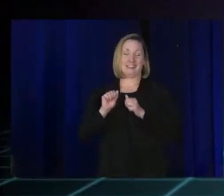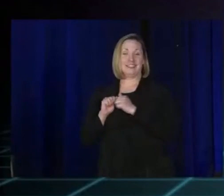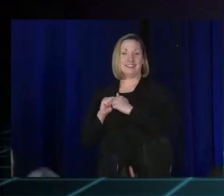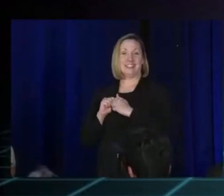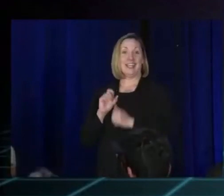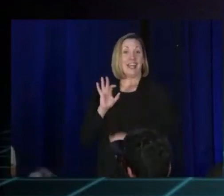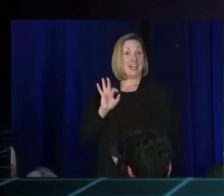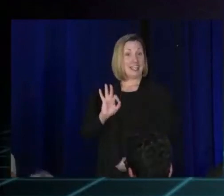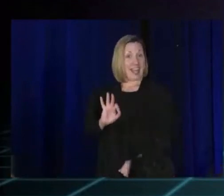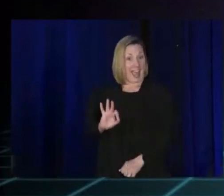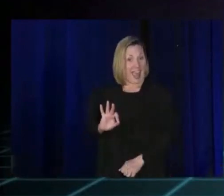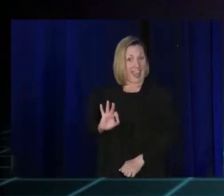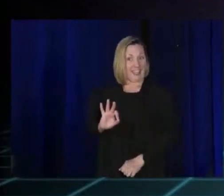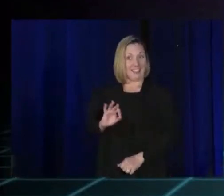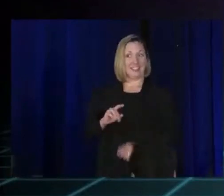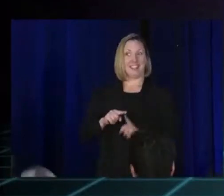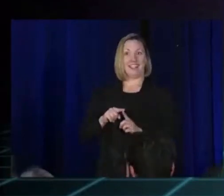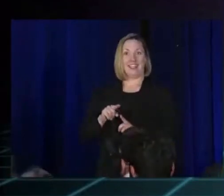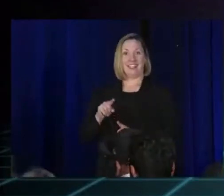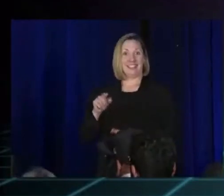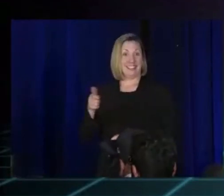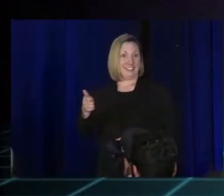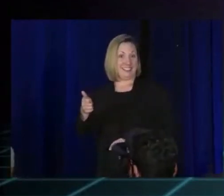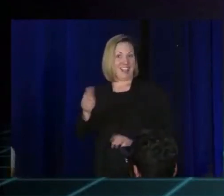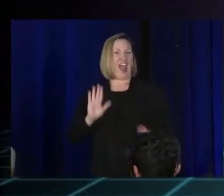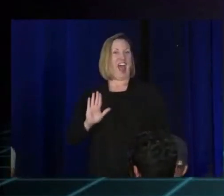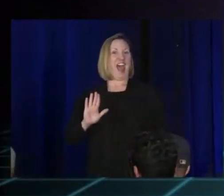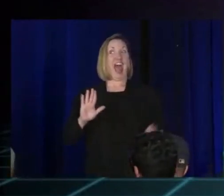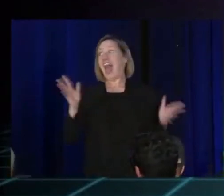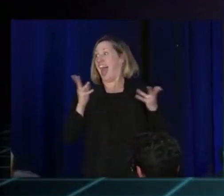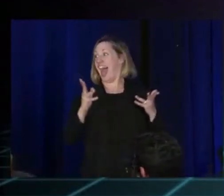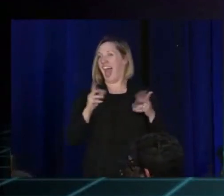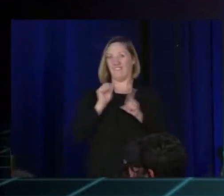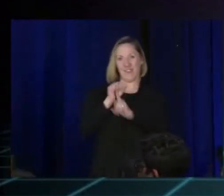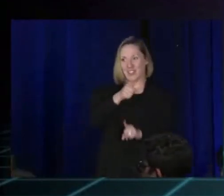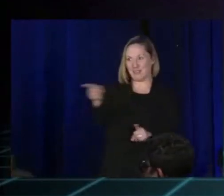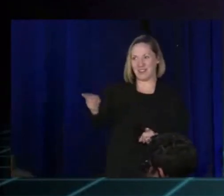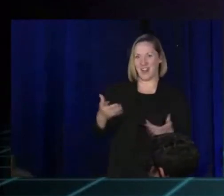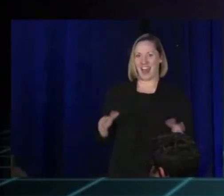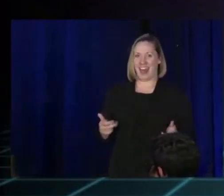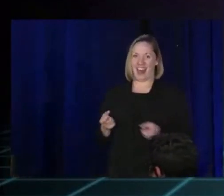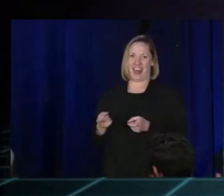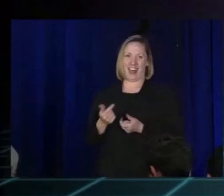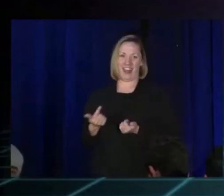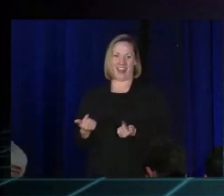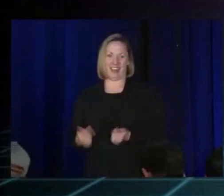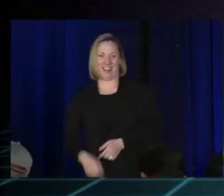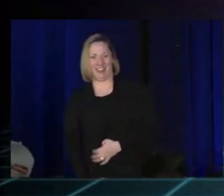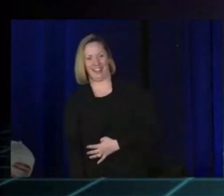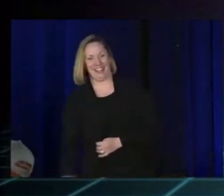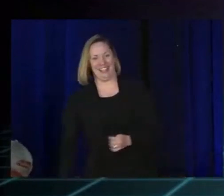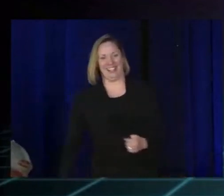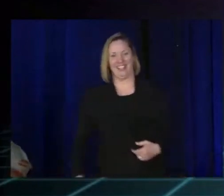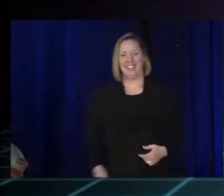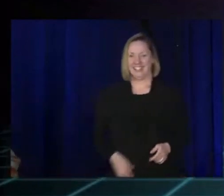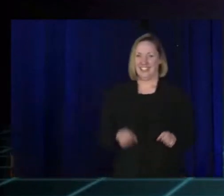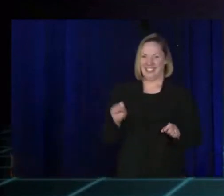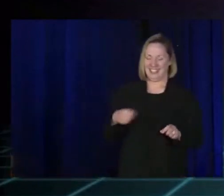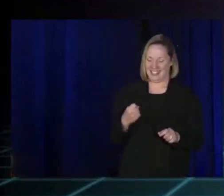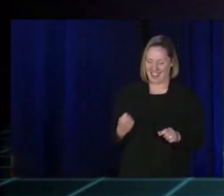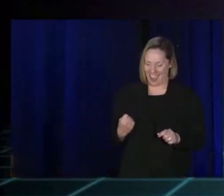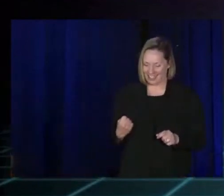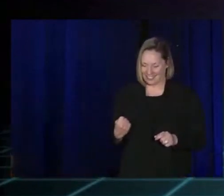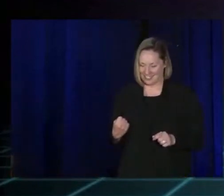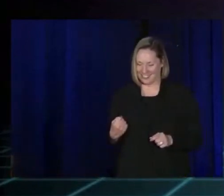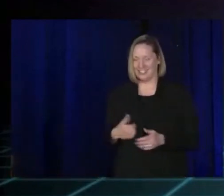8, 9, and oh, I got some of you. I got some of you. Ha ha. Yes, off by